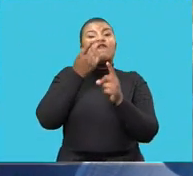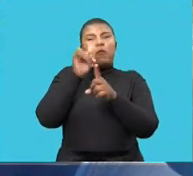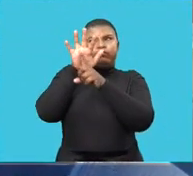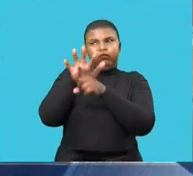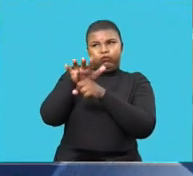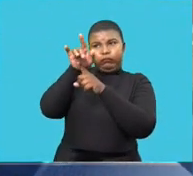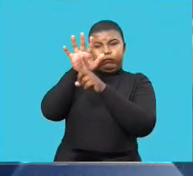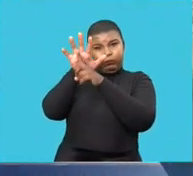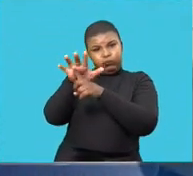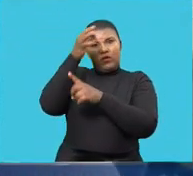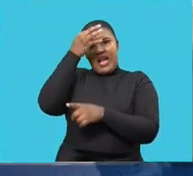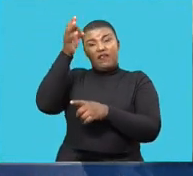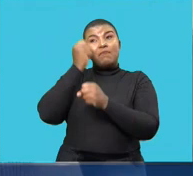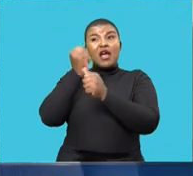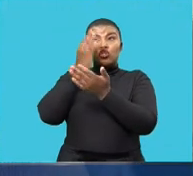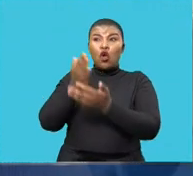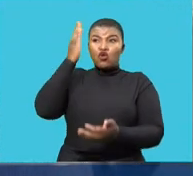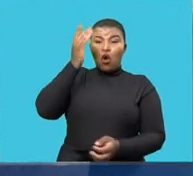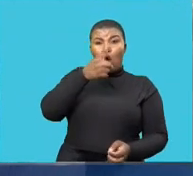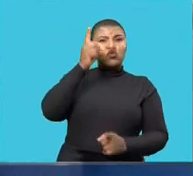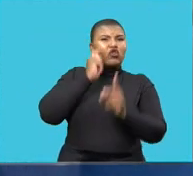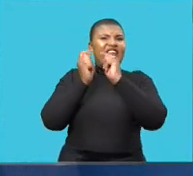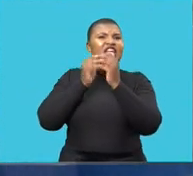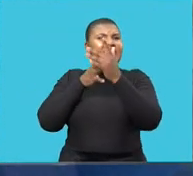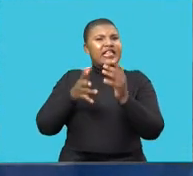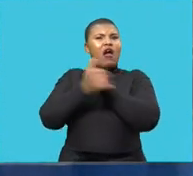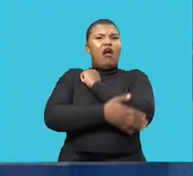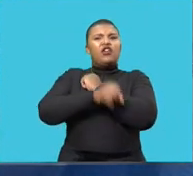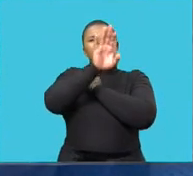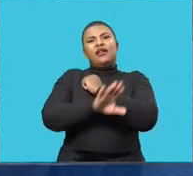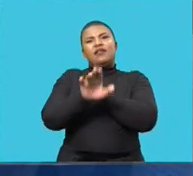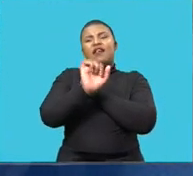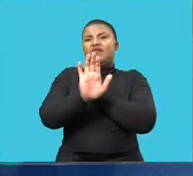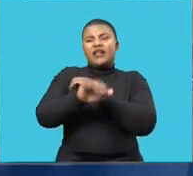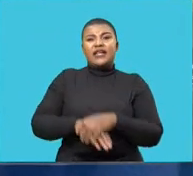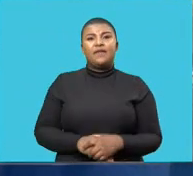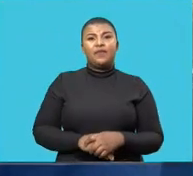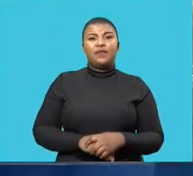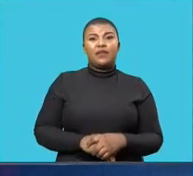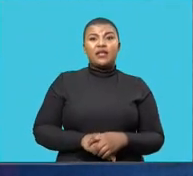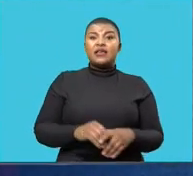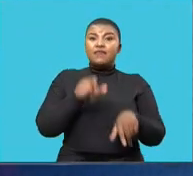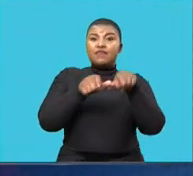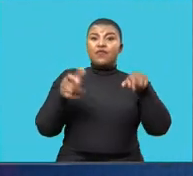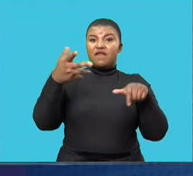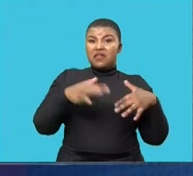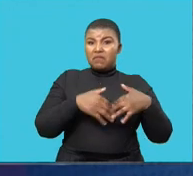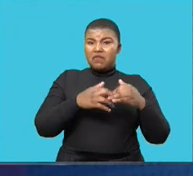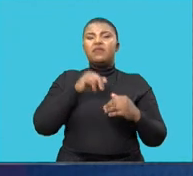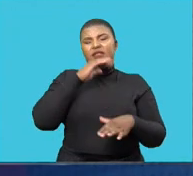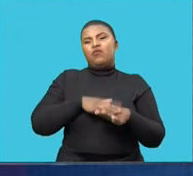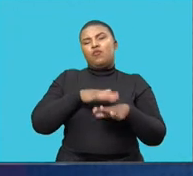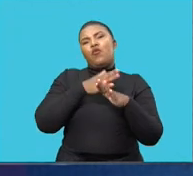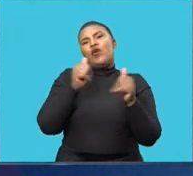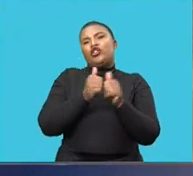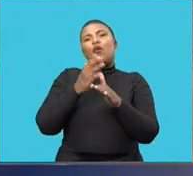the government to say, hey, recognize the traditional leadership of this country. You know, the organizers also said that there will be more initiatives like this.